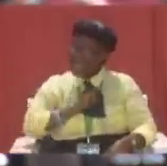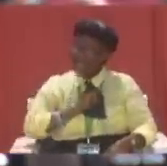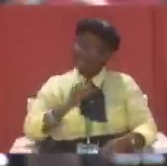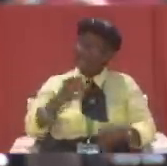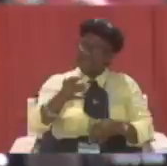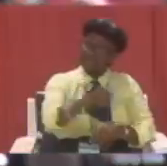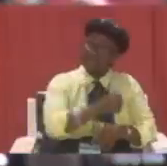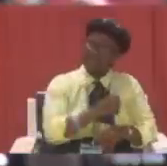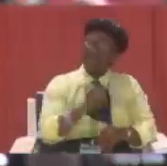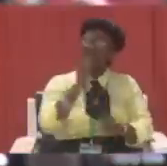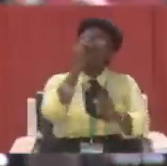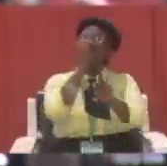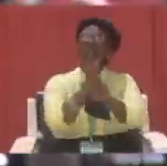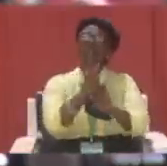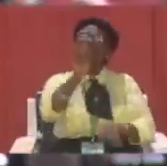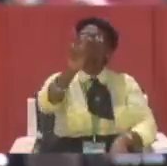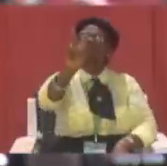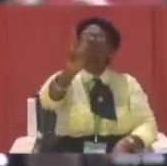just two.